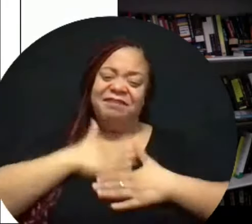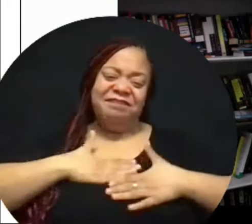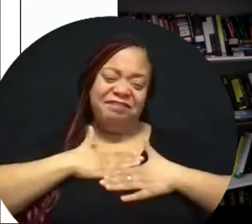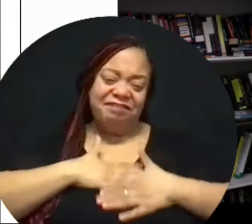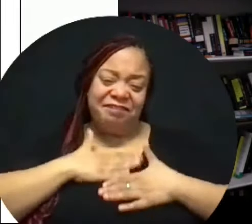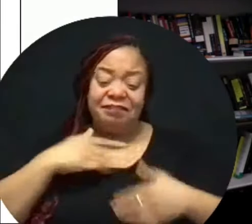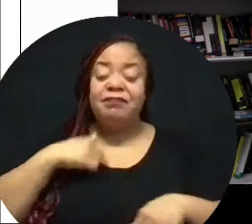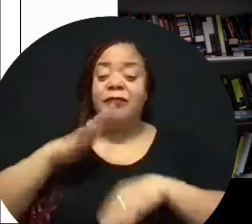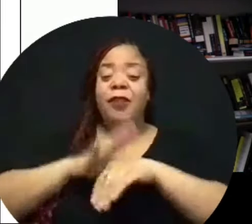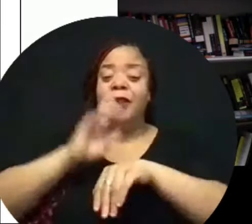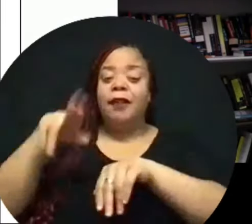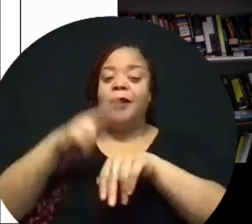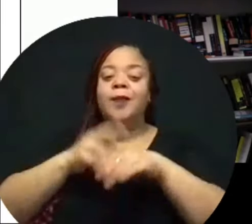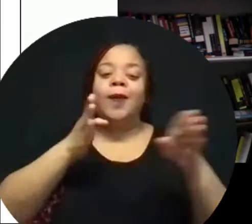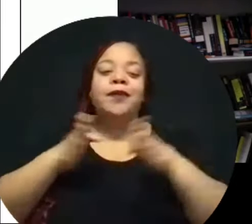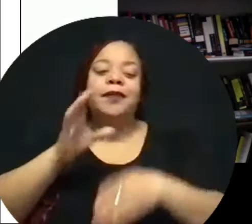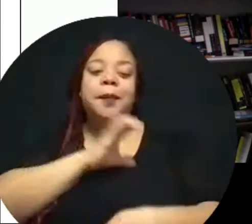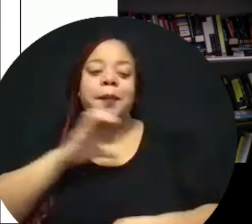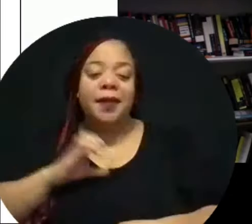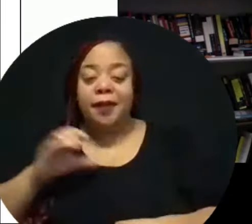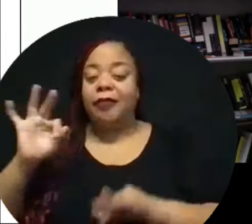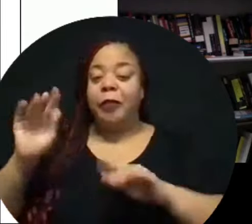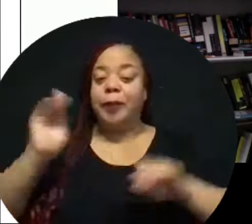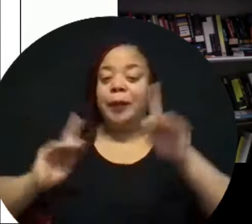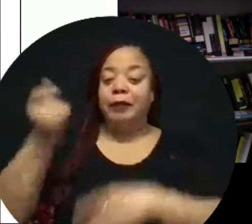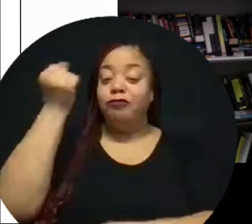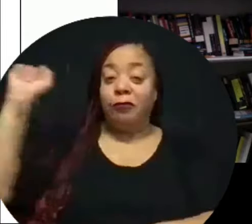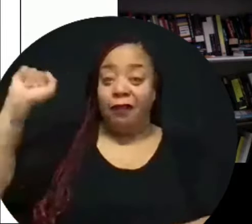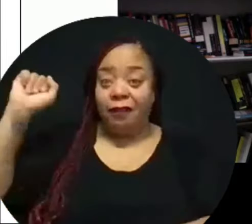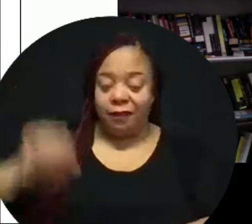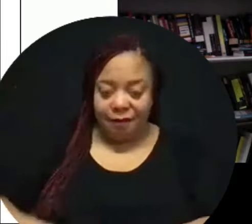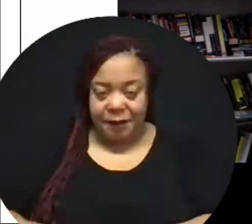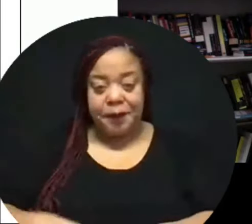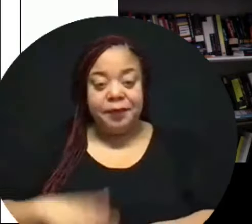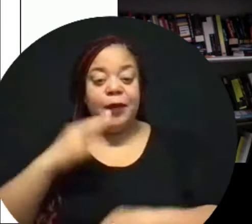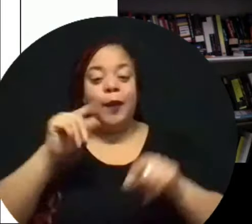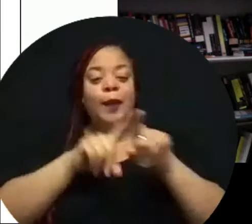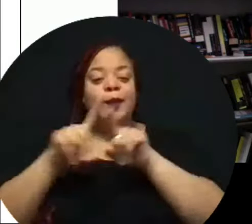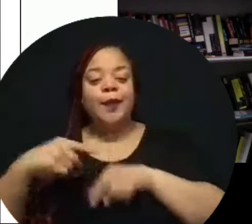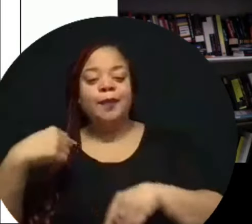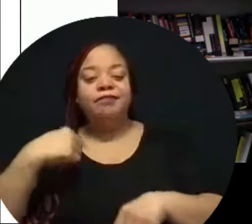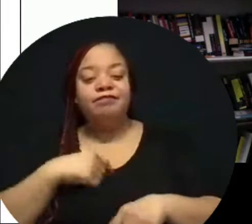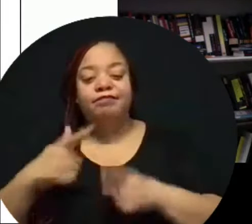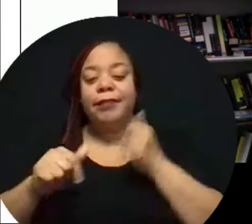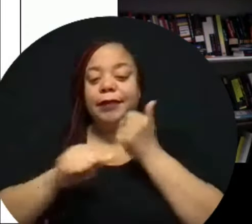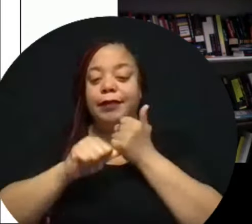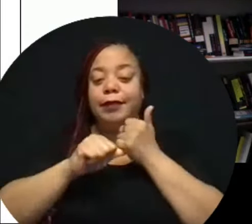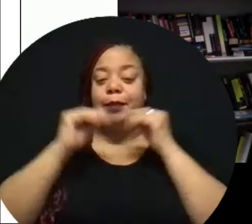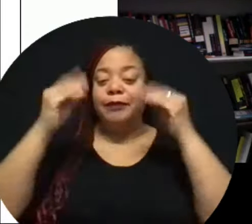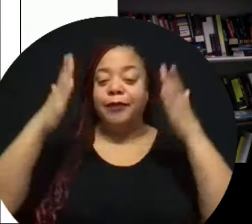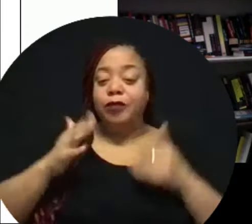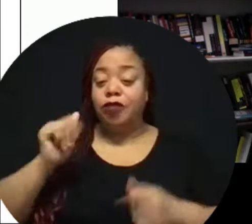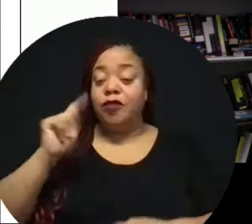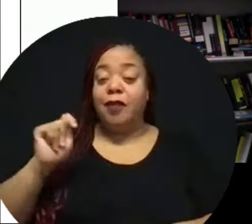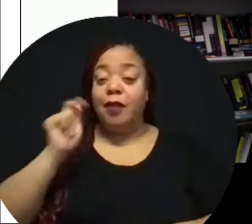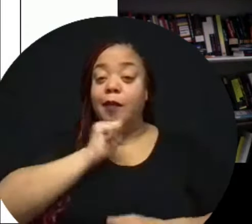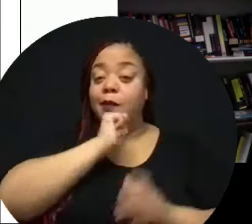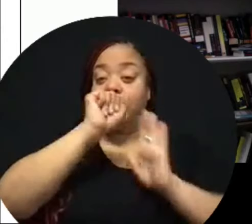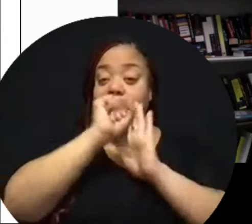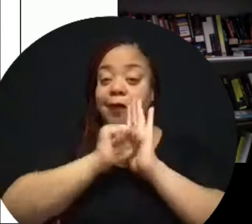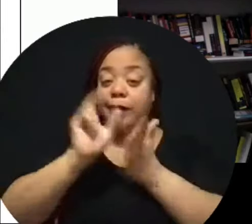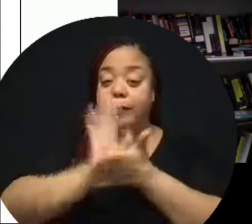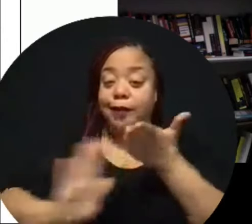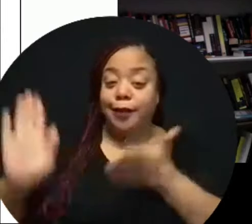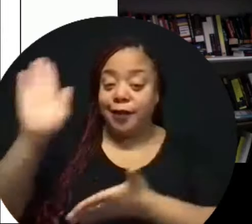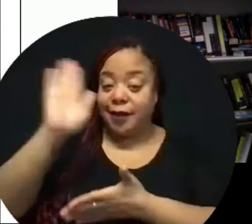also I'm an assistant professor at Arizona State University, where I lead the Black Ecologies Initiative.